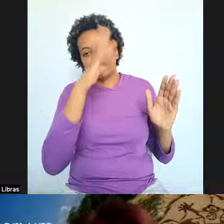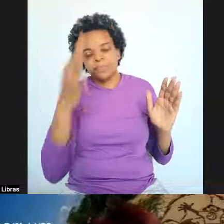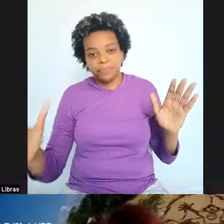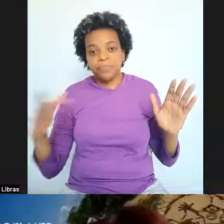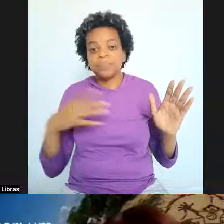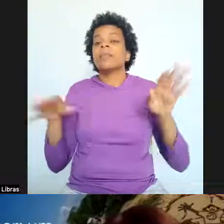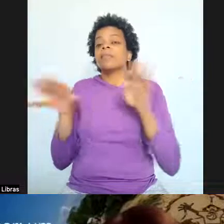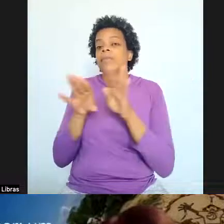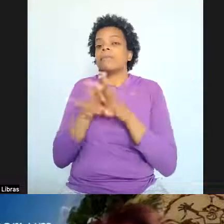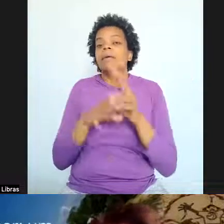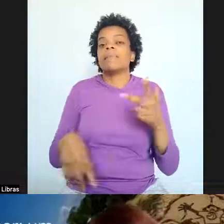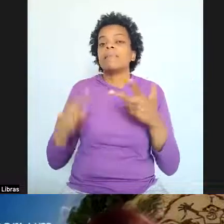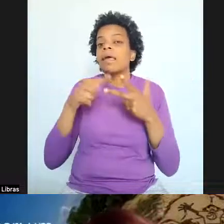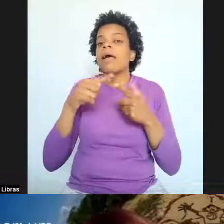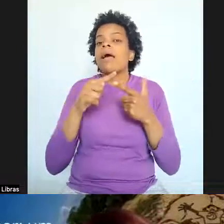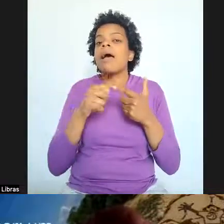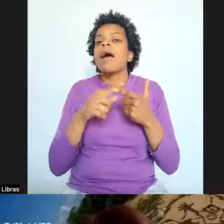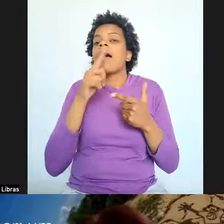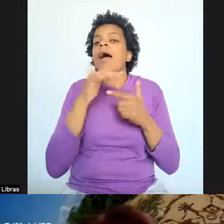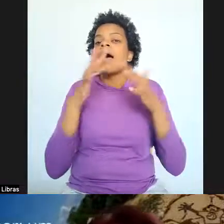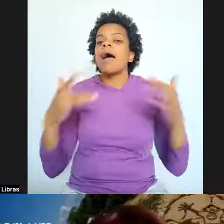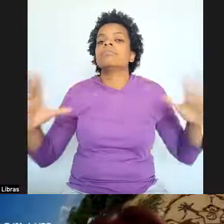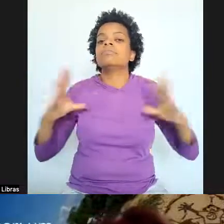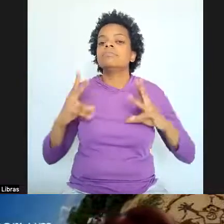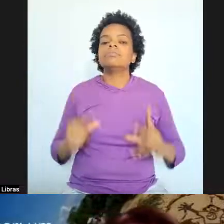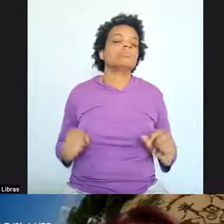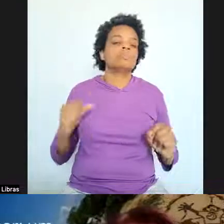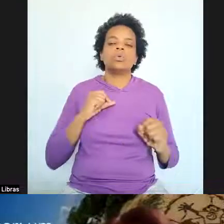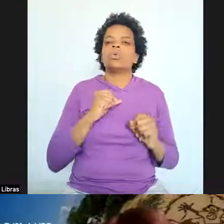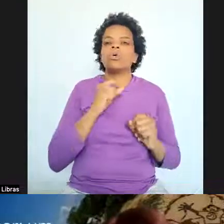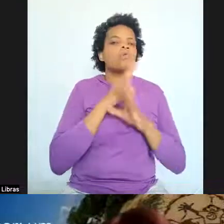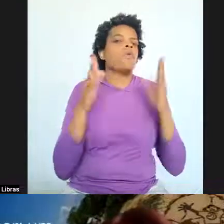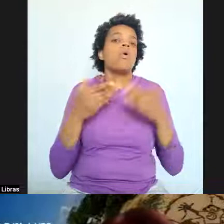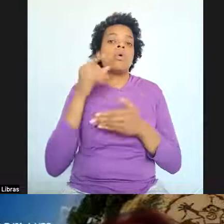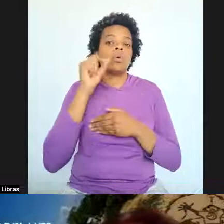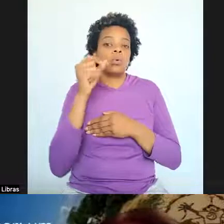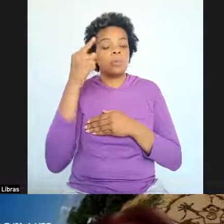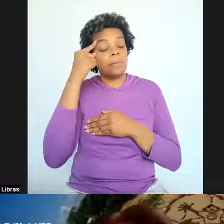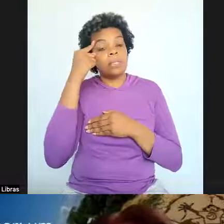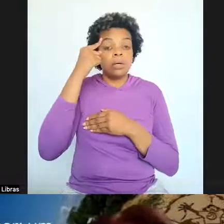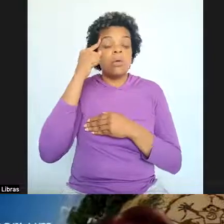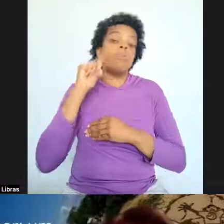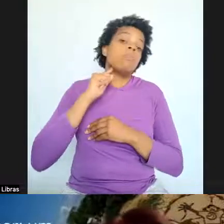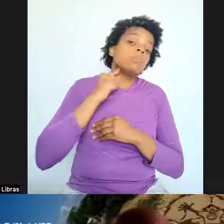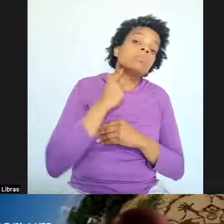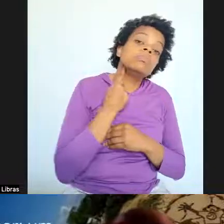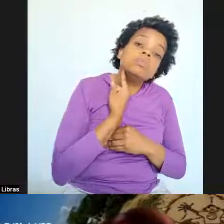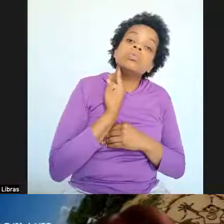network. The second important aspects are clean water, and they measure